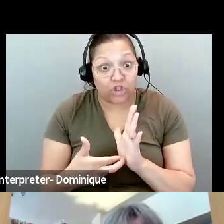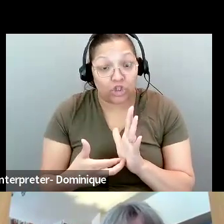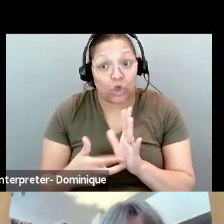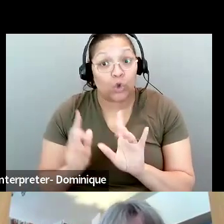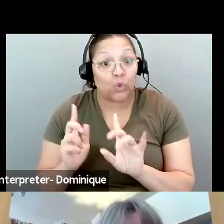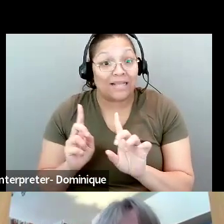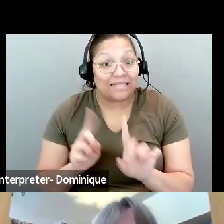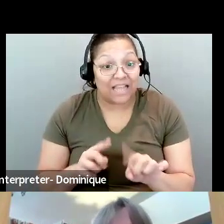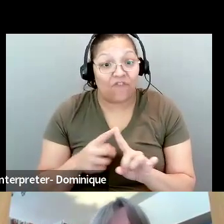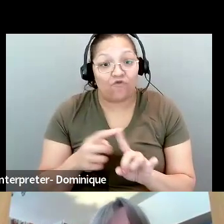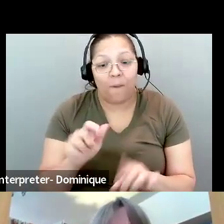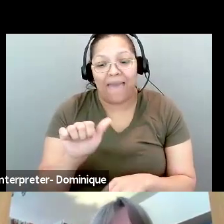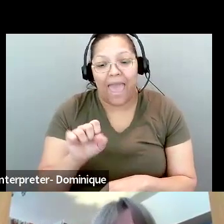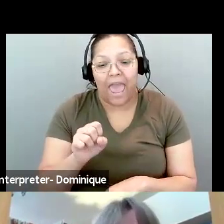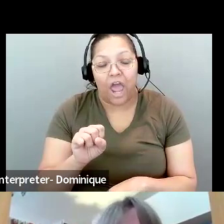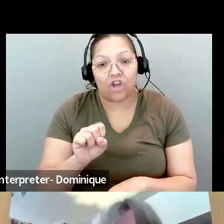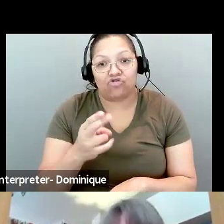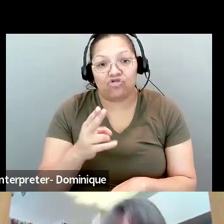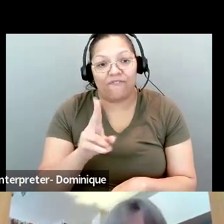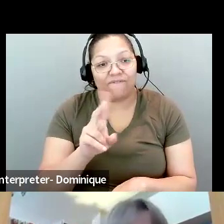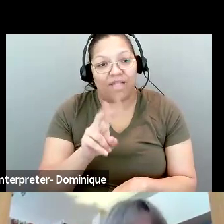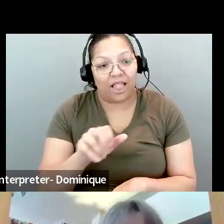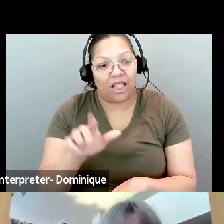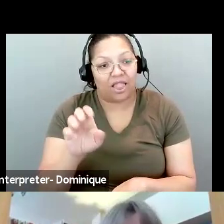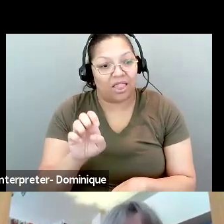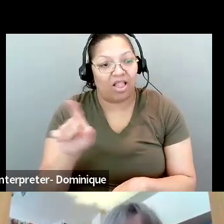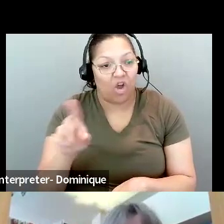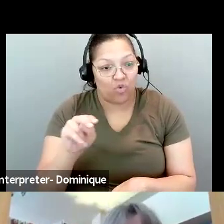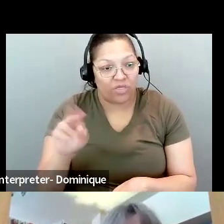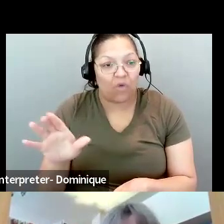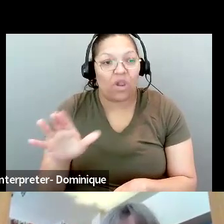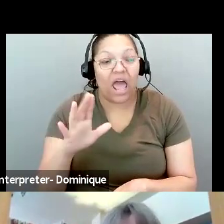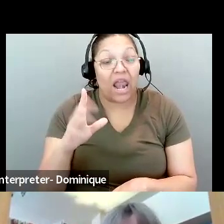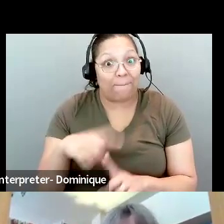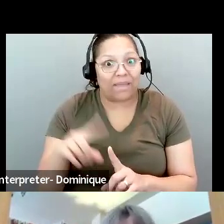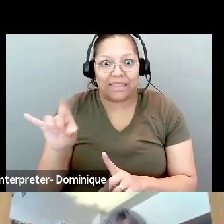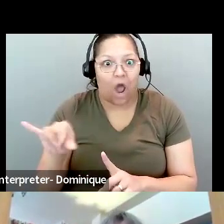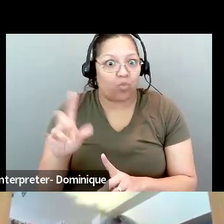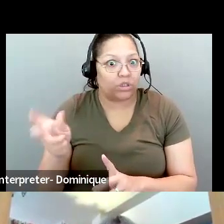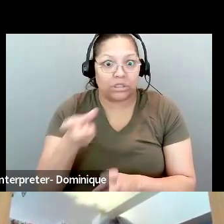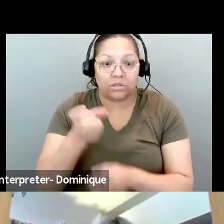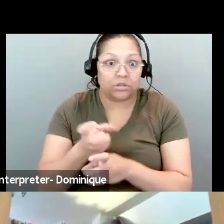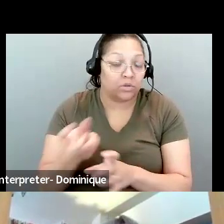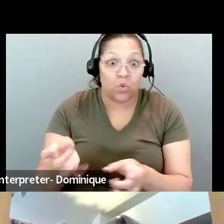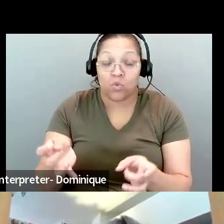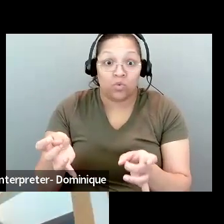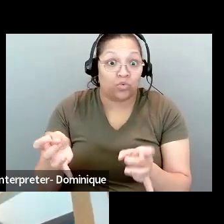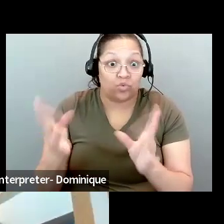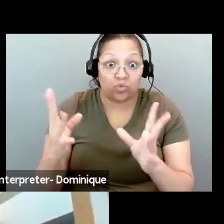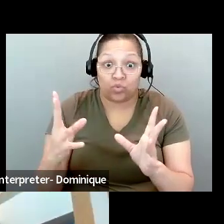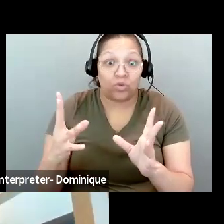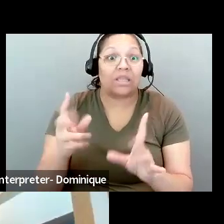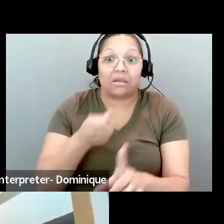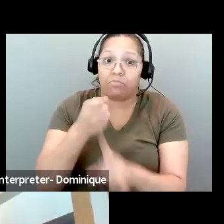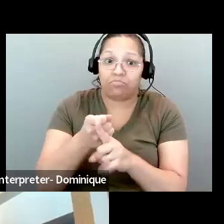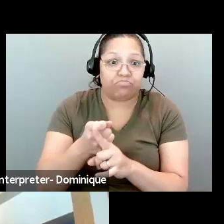attend from Asheville, North Carolina. Which was one of the hardest hit areas, just completely